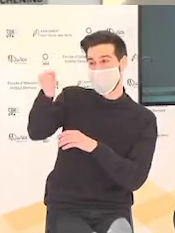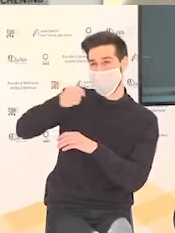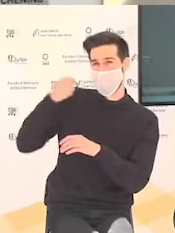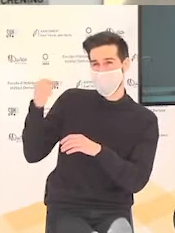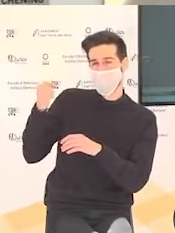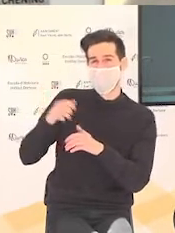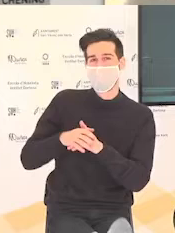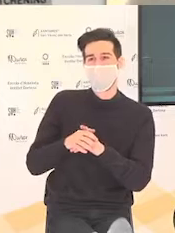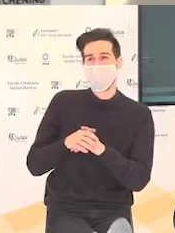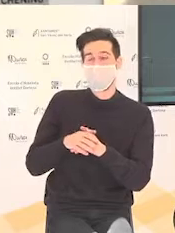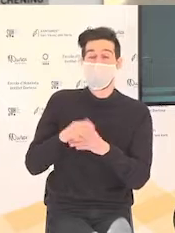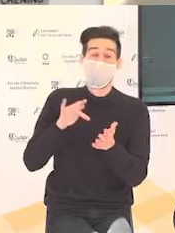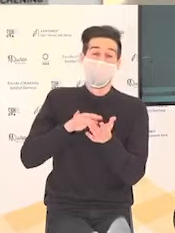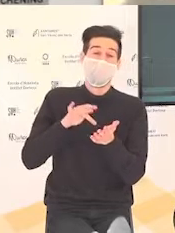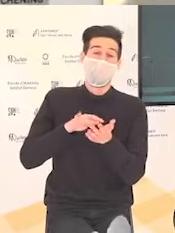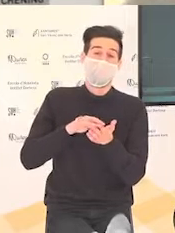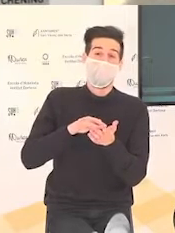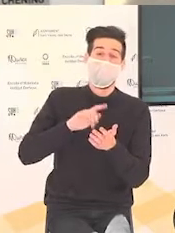mañana.